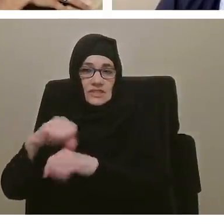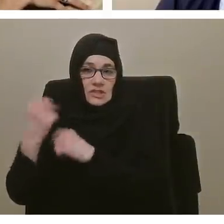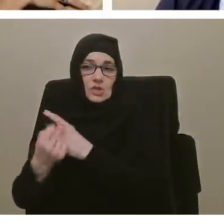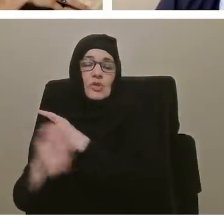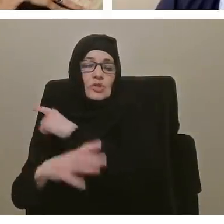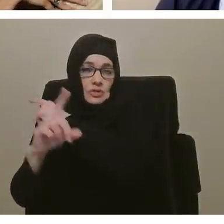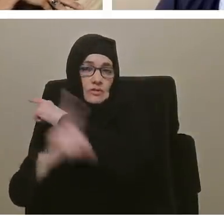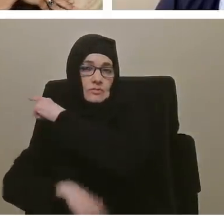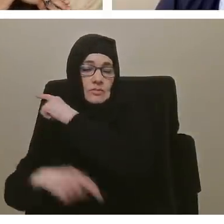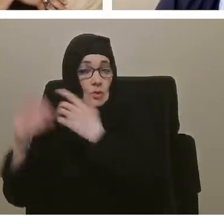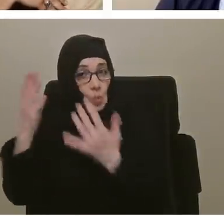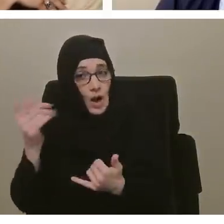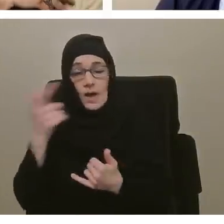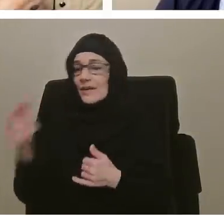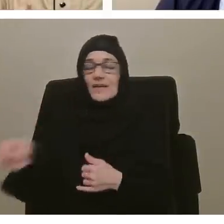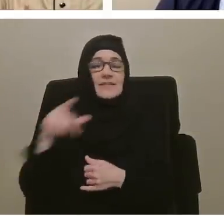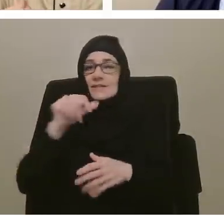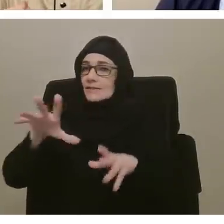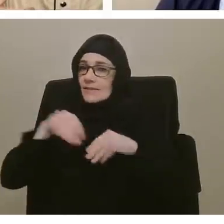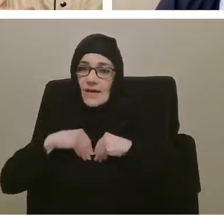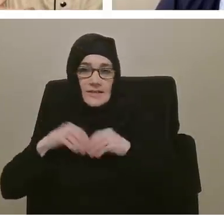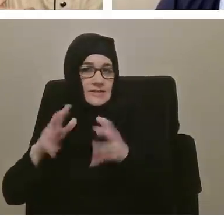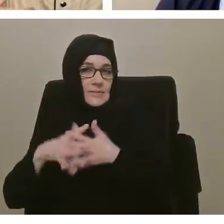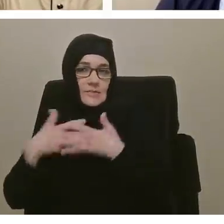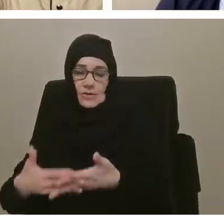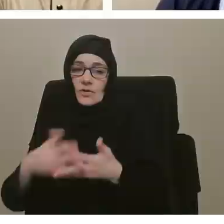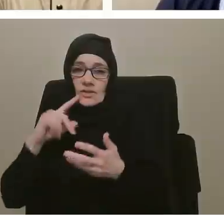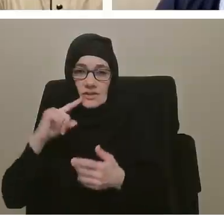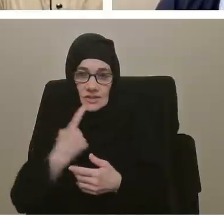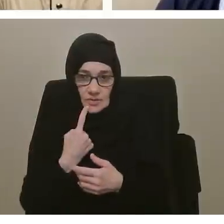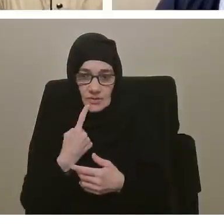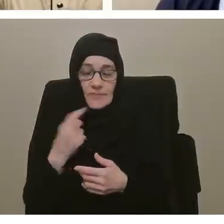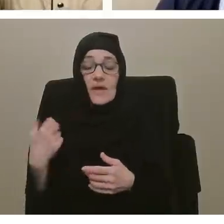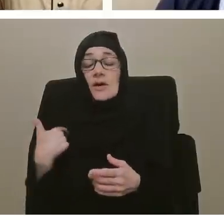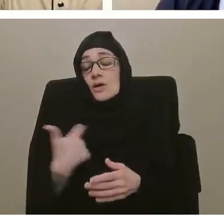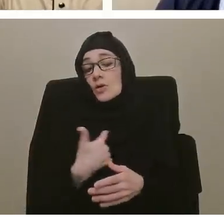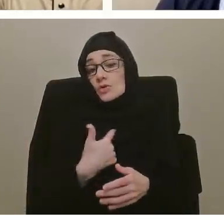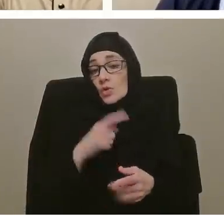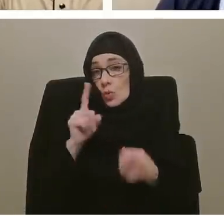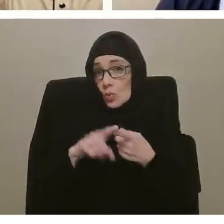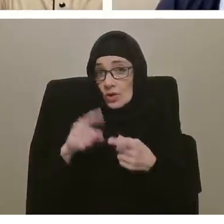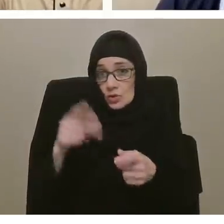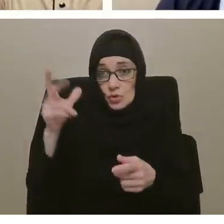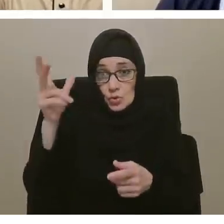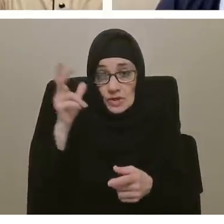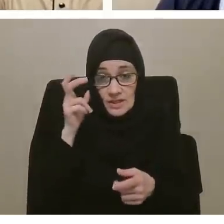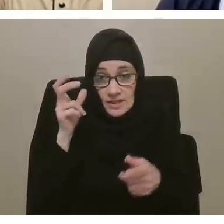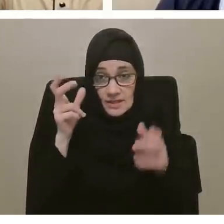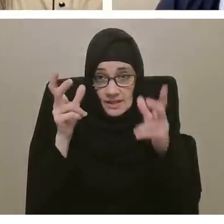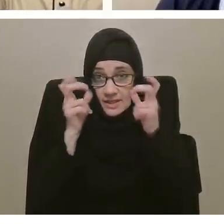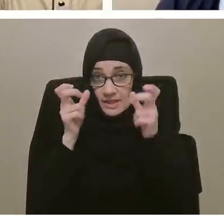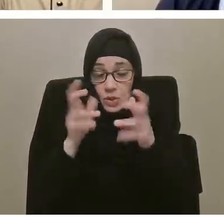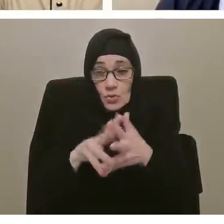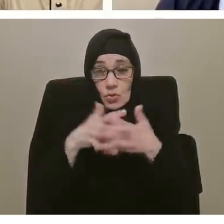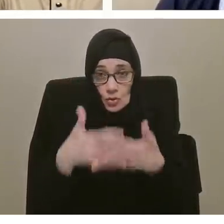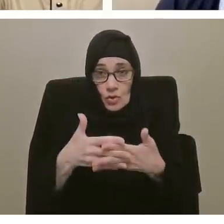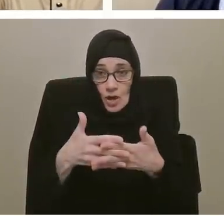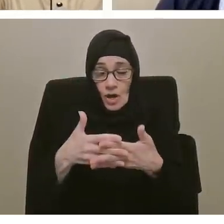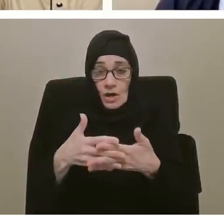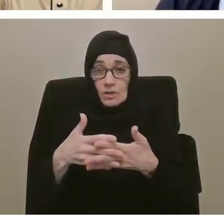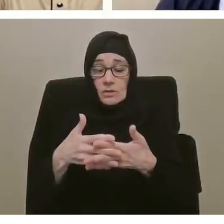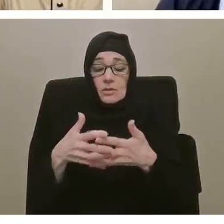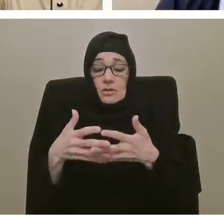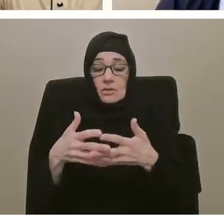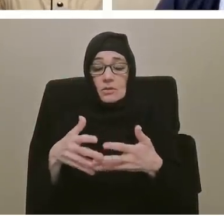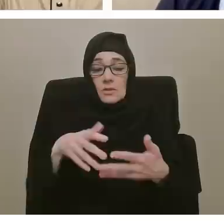we end, you know, with obviously fasta'ith billah. When you hear the Quran being recited, seek refuge in Allah